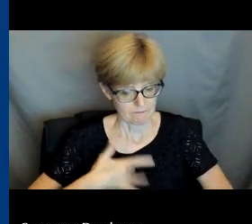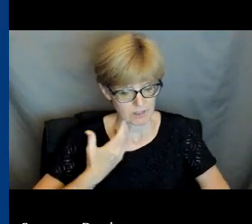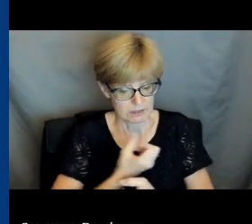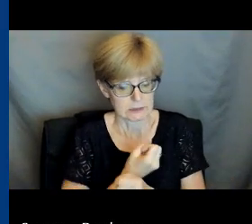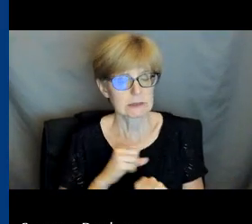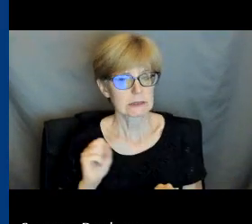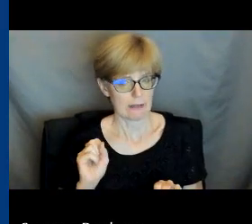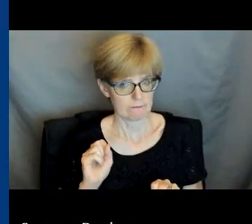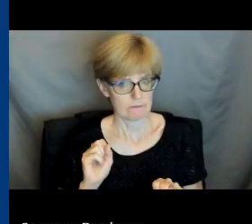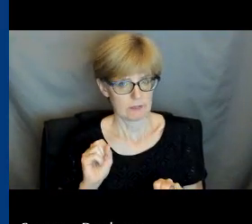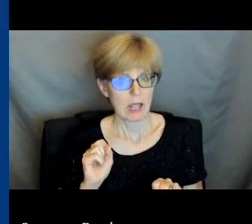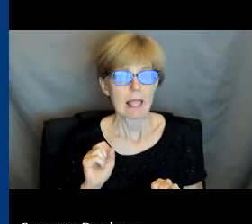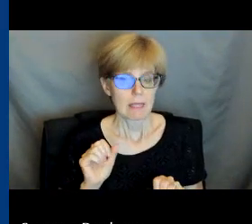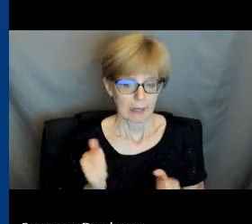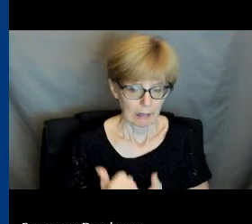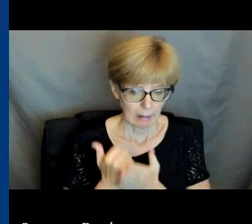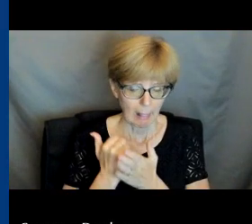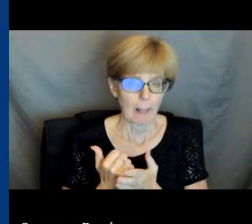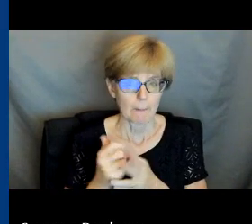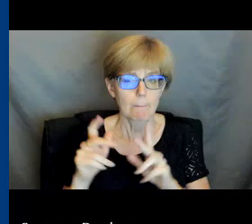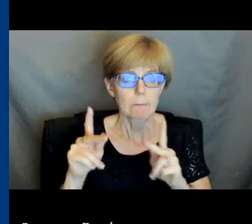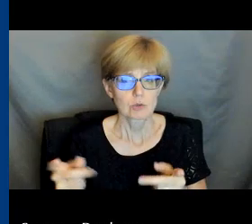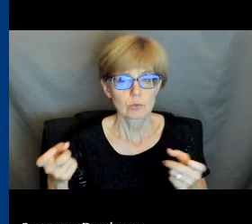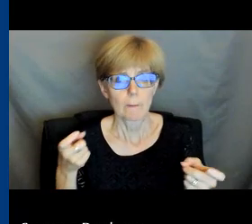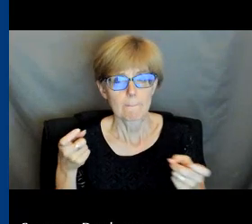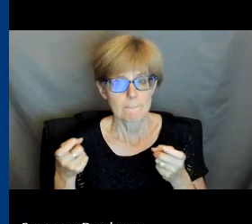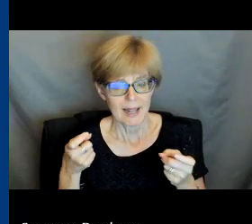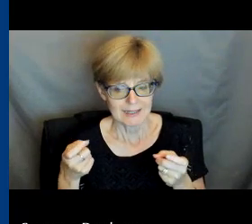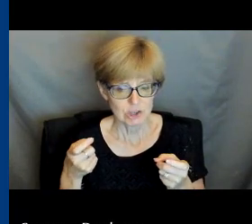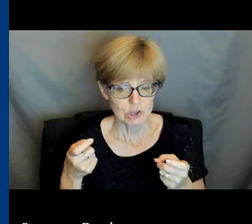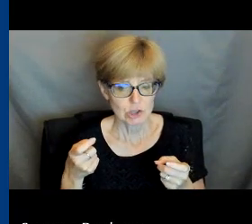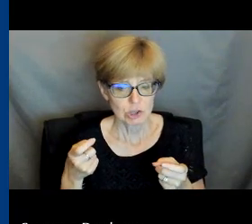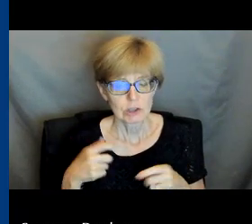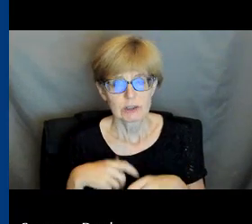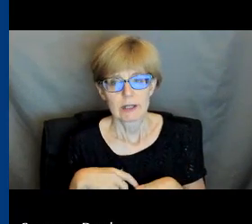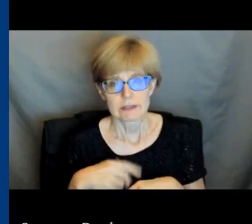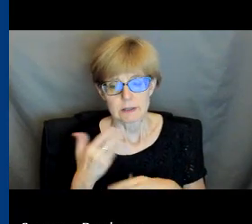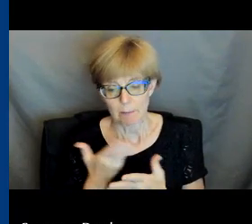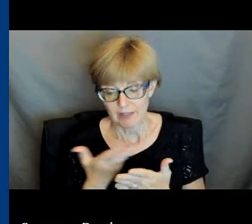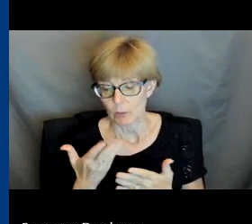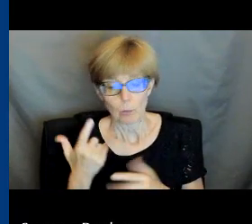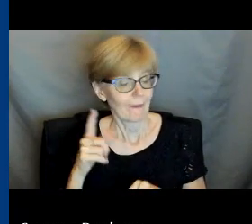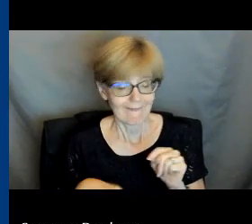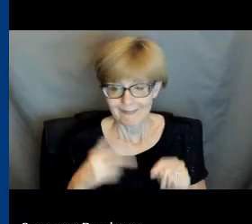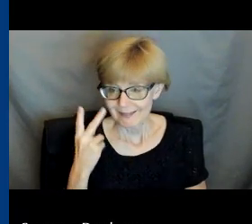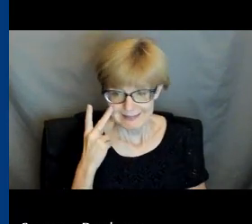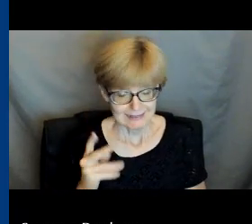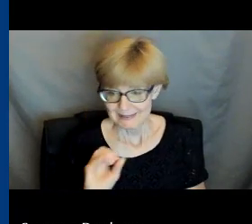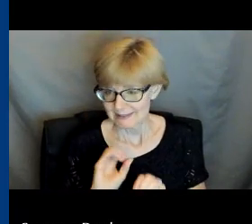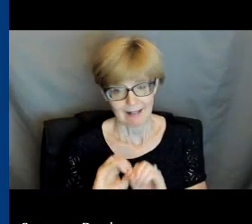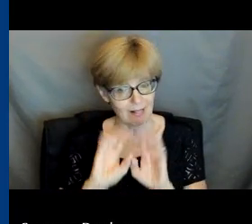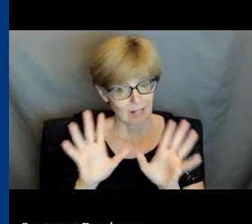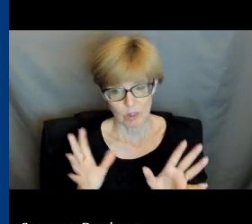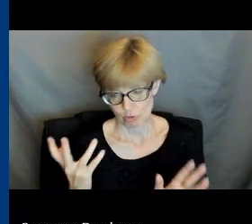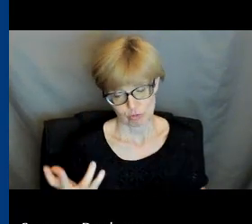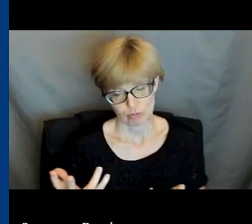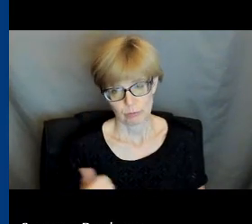they're helping a person to manage a condition that we can't see and is not obvious.